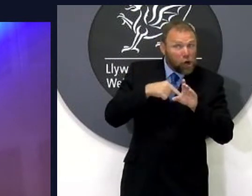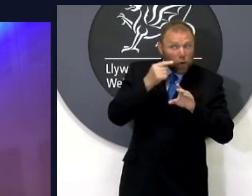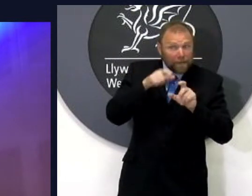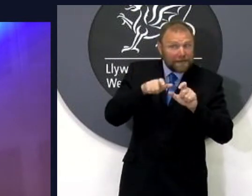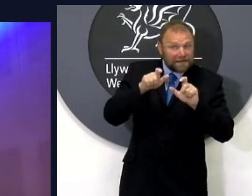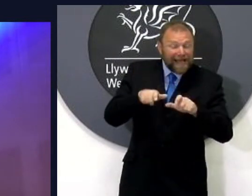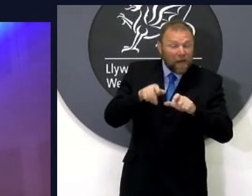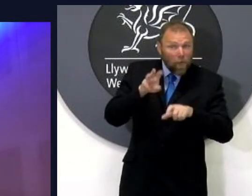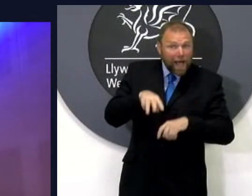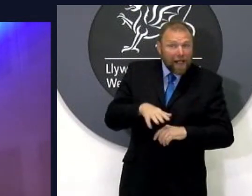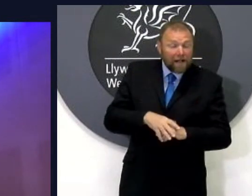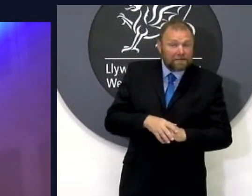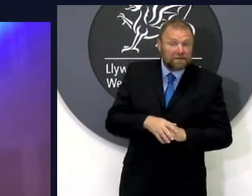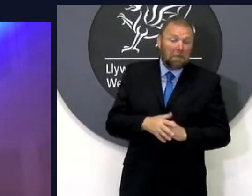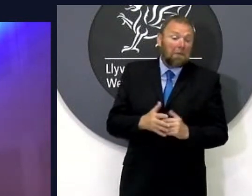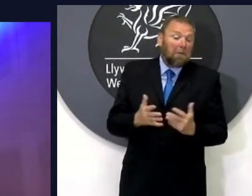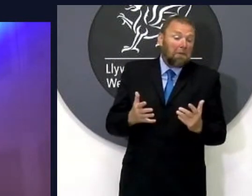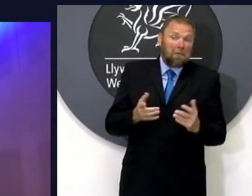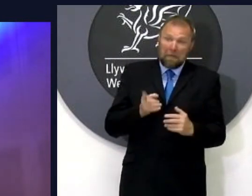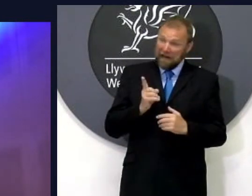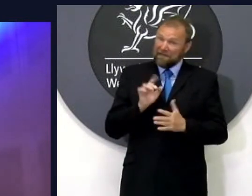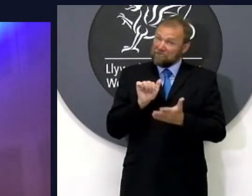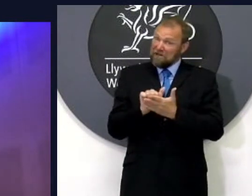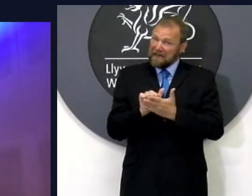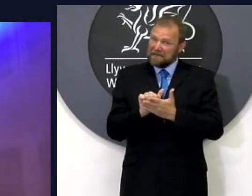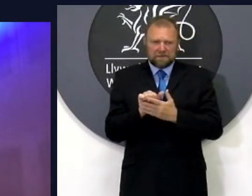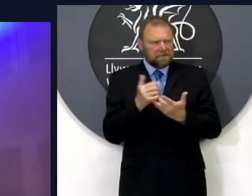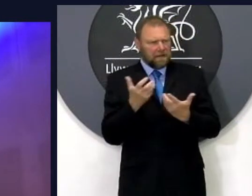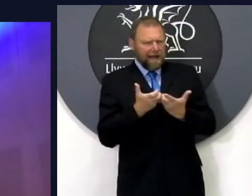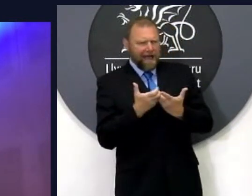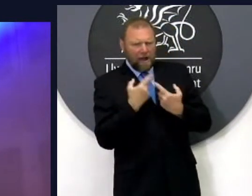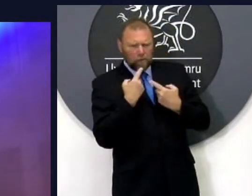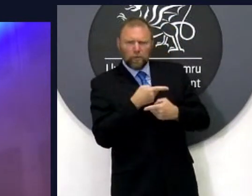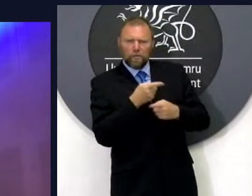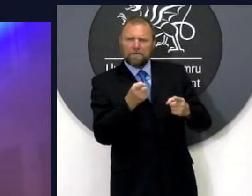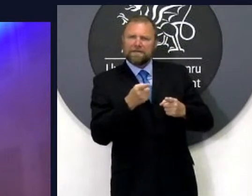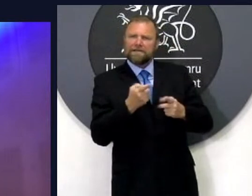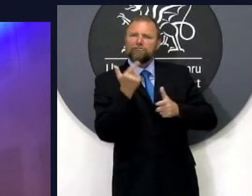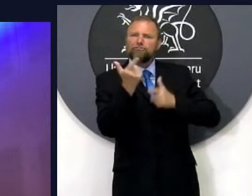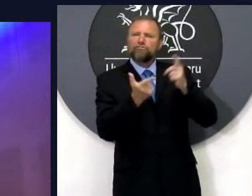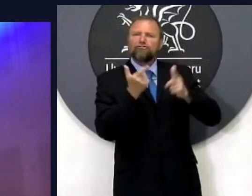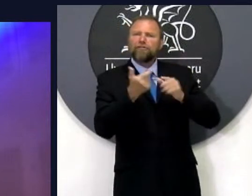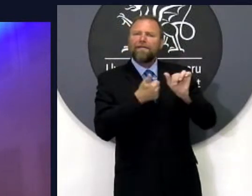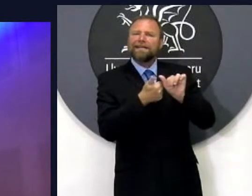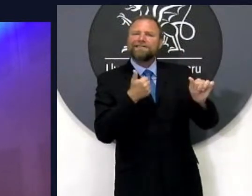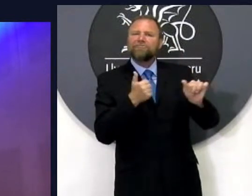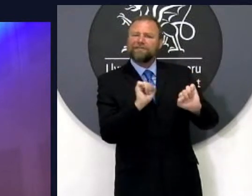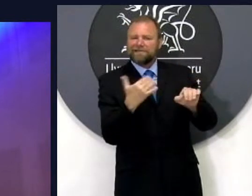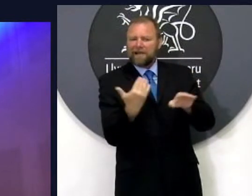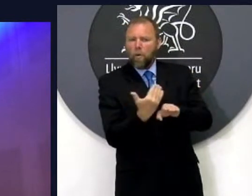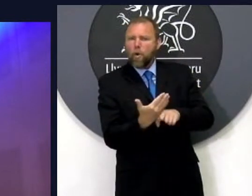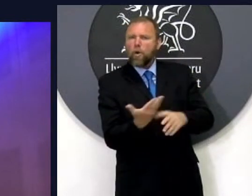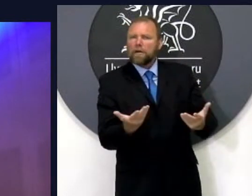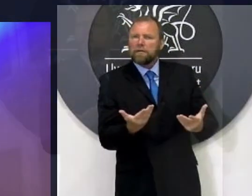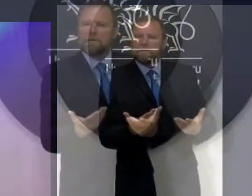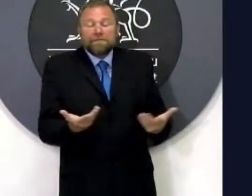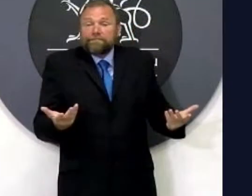Wales. And if that is the case, what do you say to those in the travel industry who are facing a second summer season of essentially being wiped